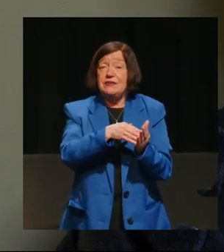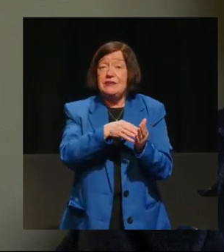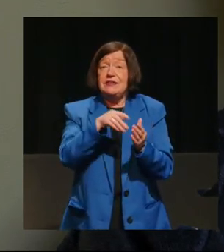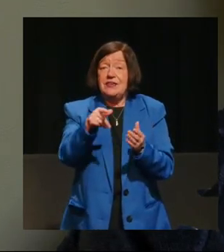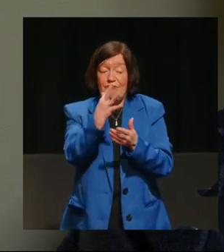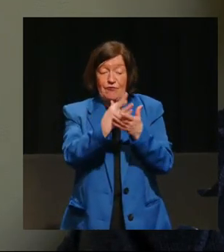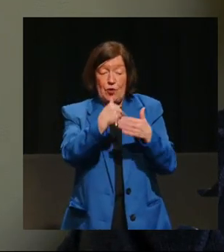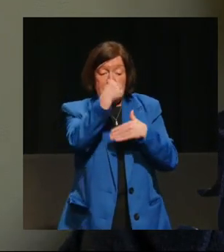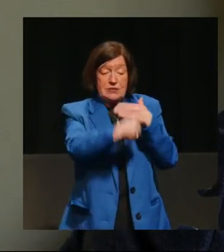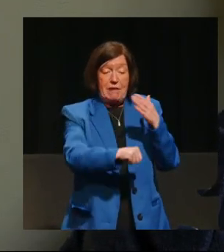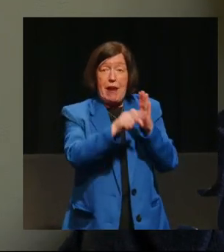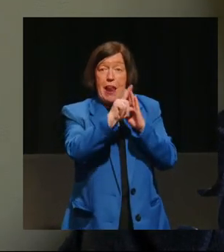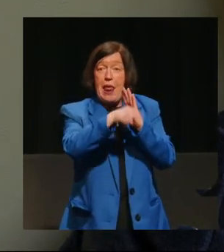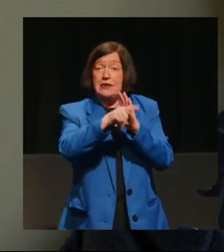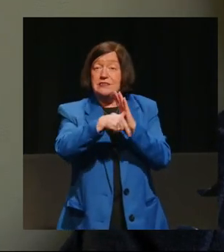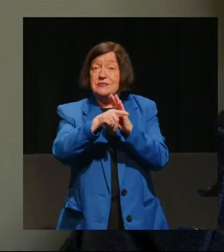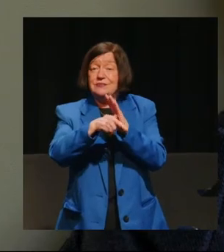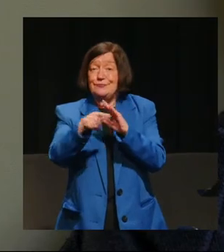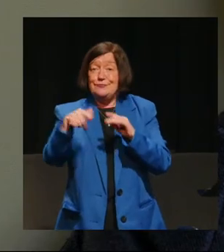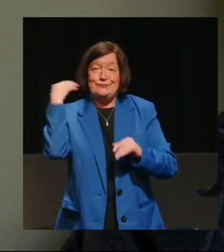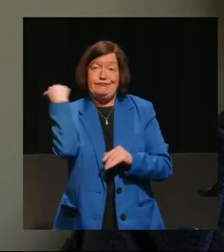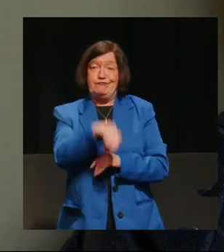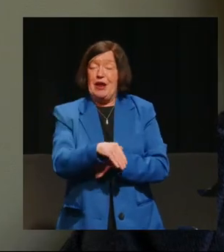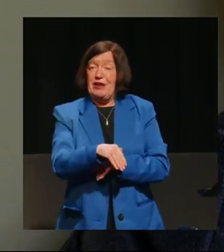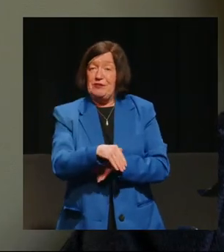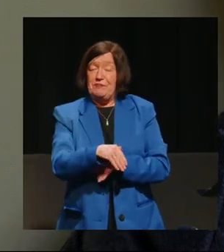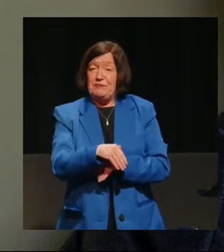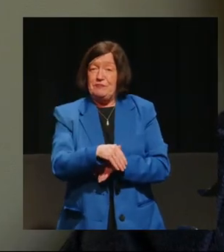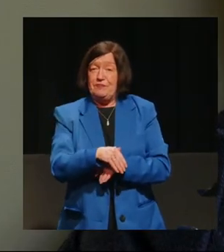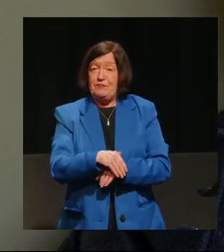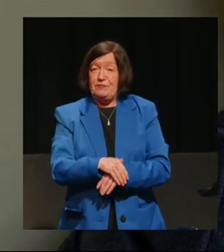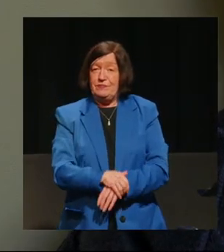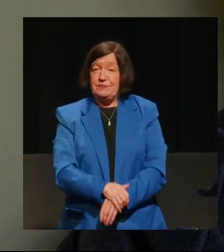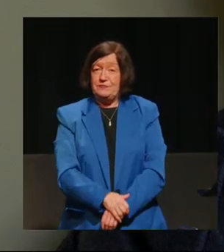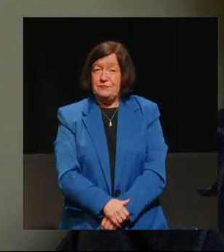few days later murdered.